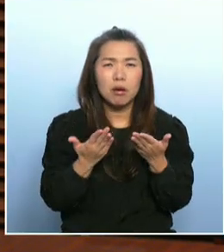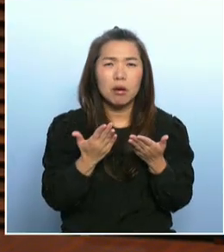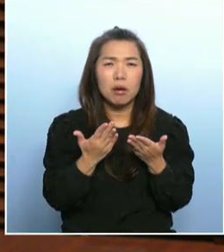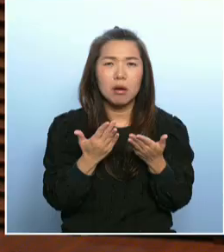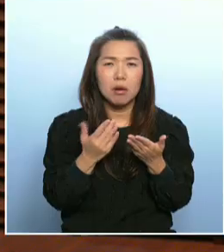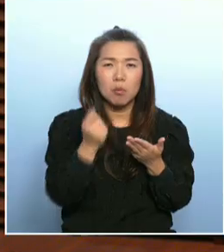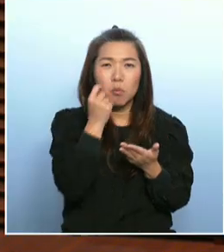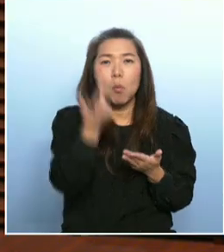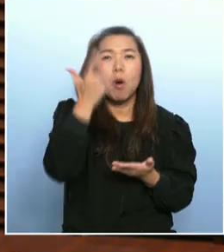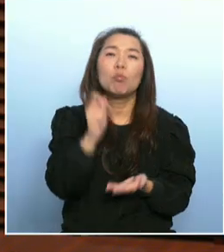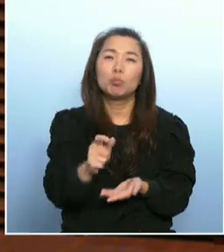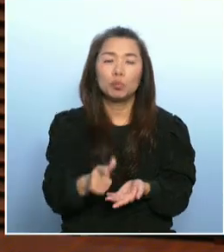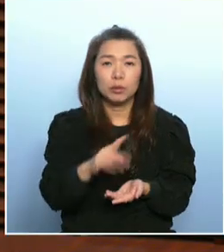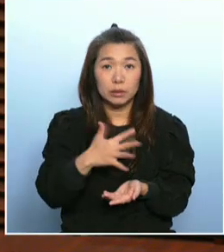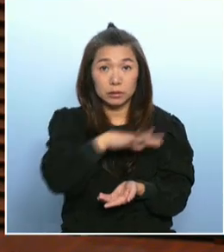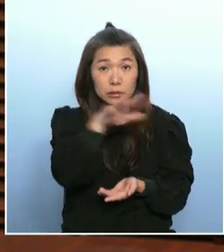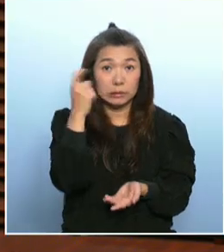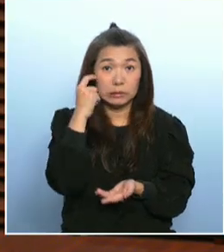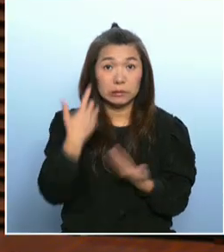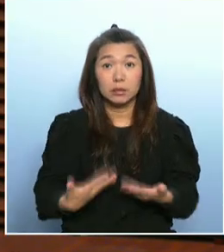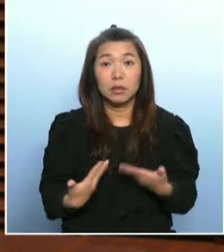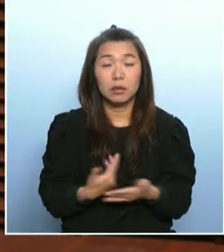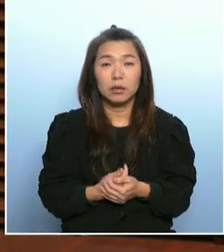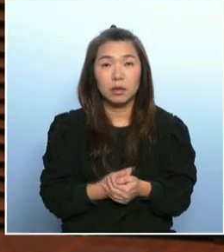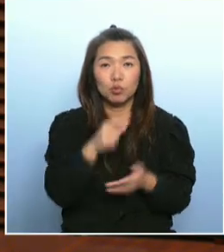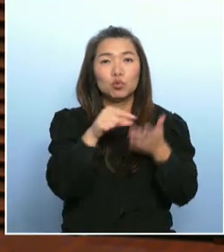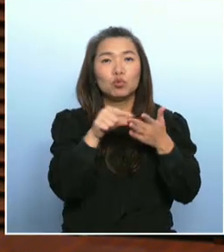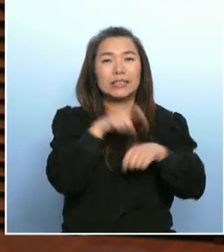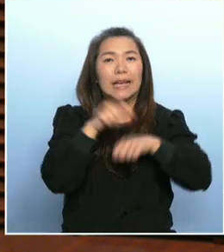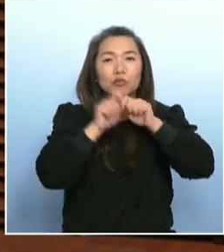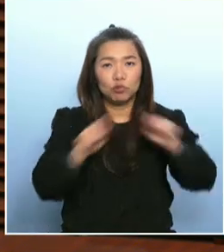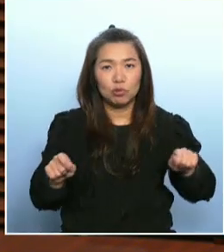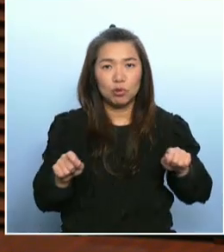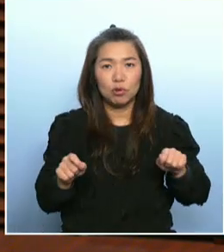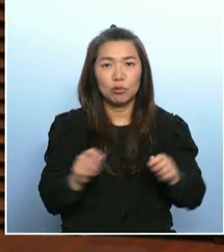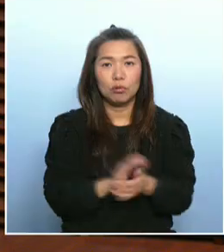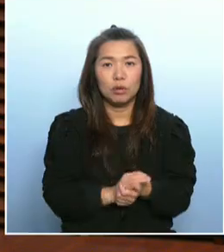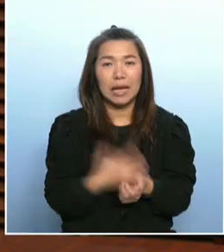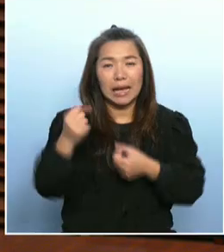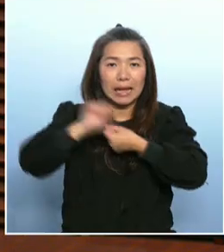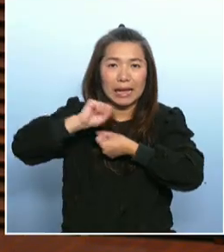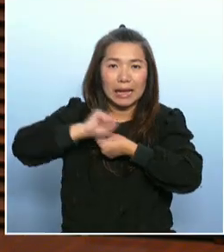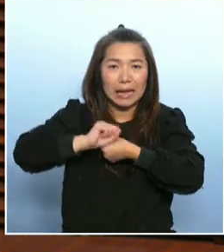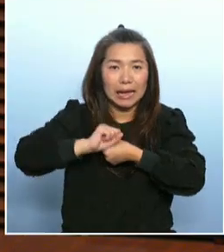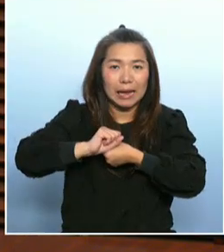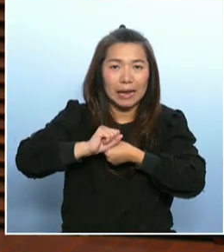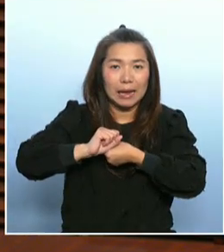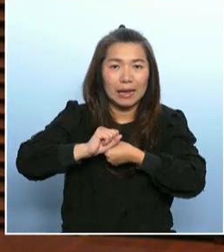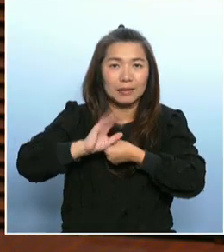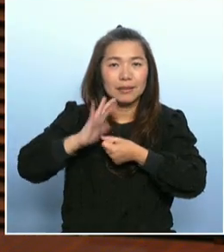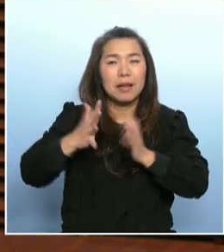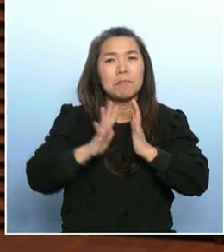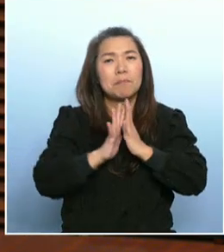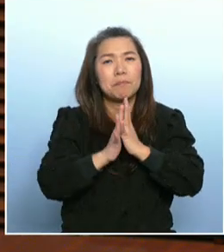physical disability, they used not to be able to live to an old age, but now, given the aging